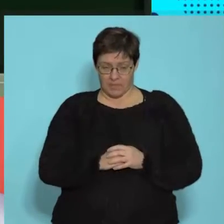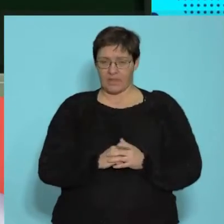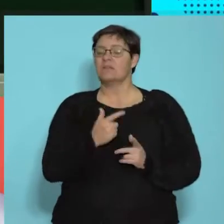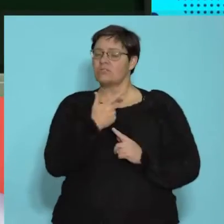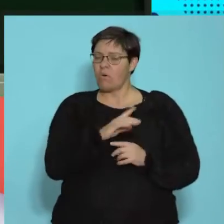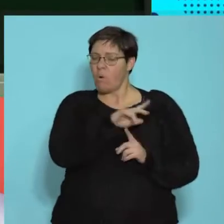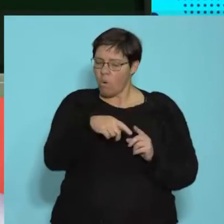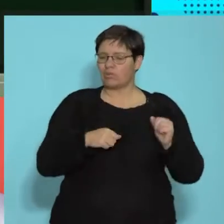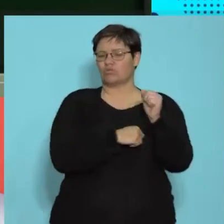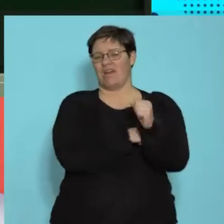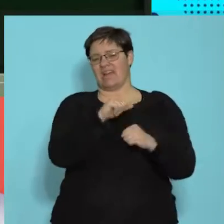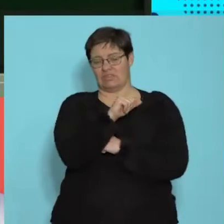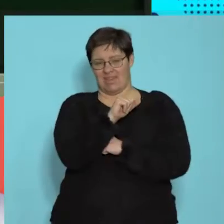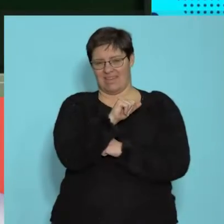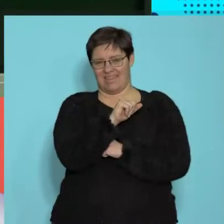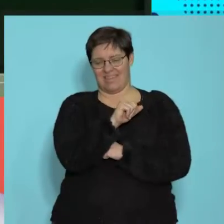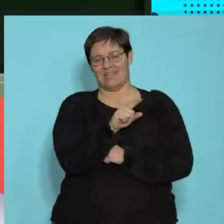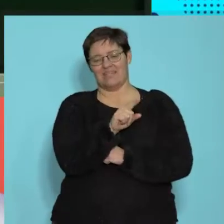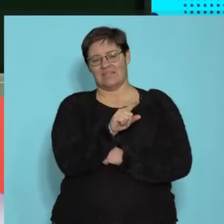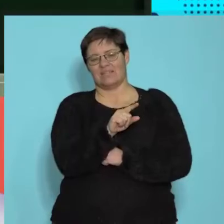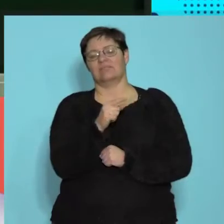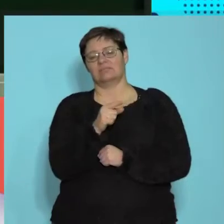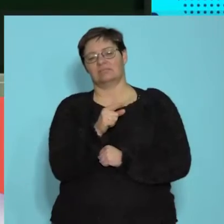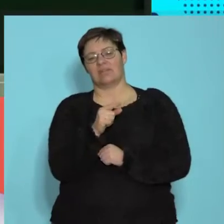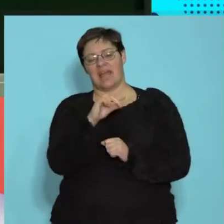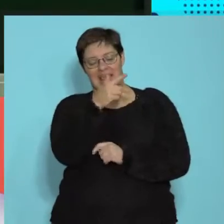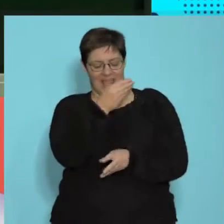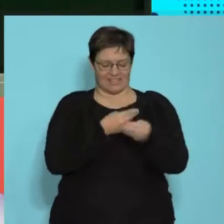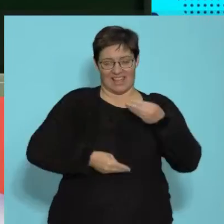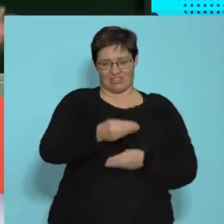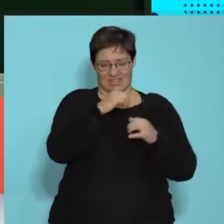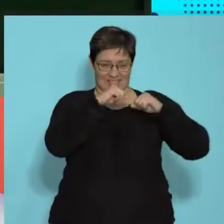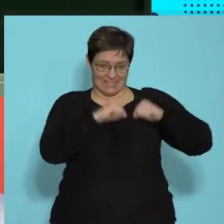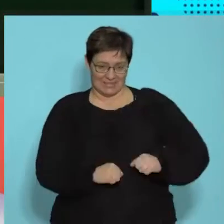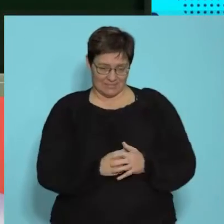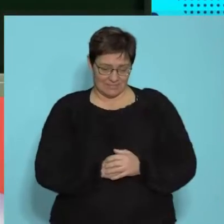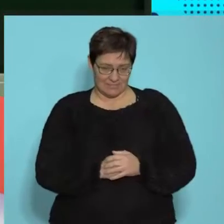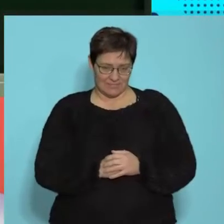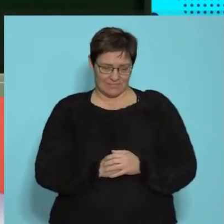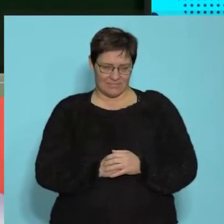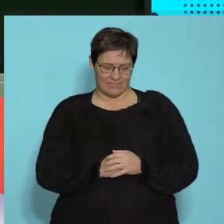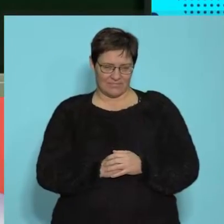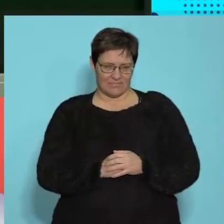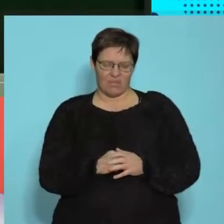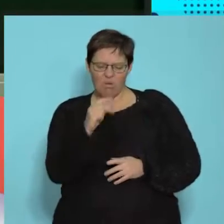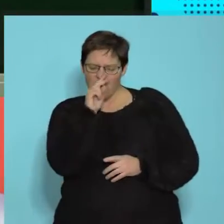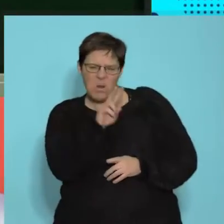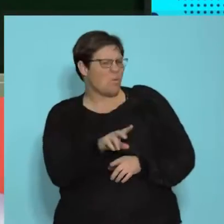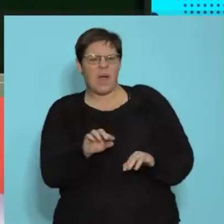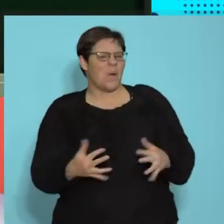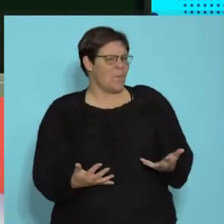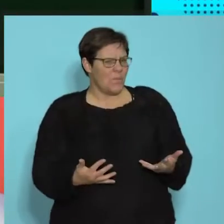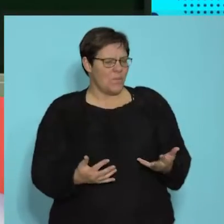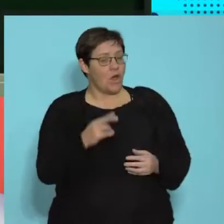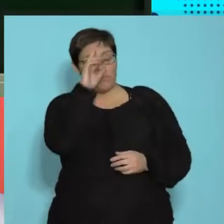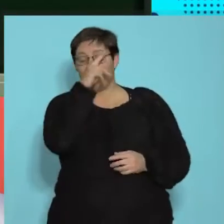all of it goes to the structure of the gaseous exchange system. What does it